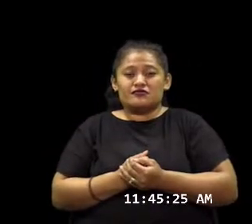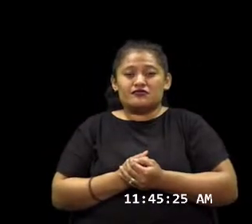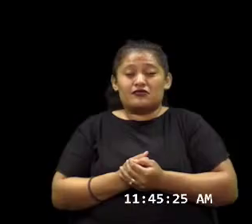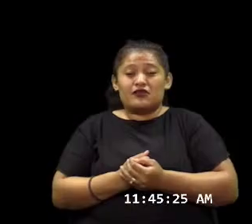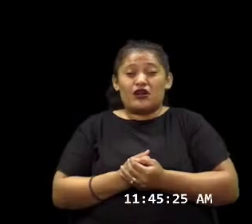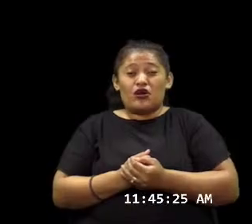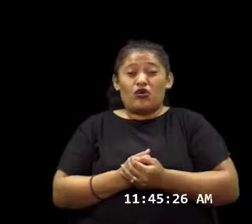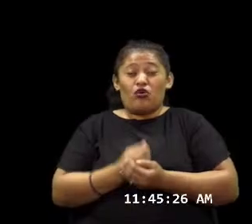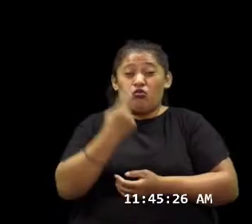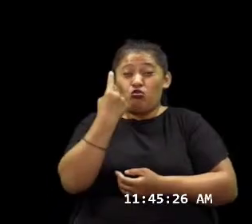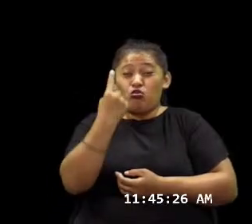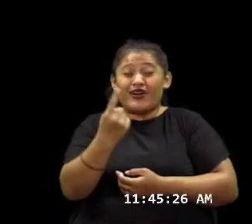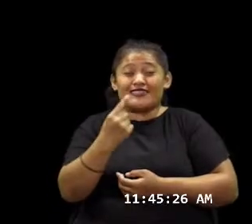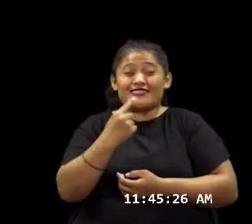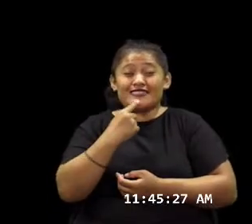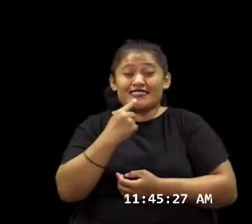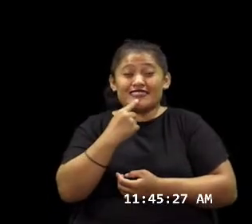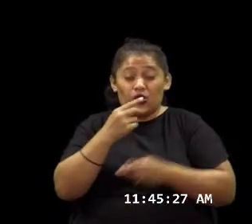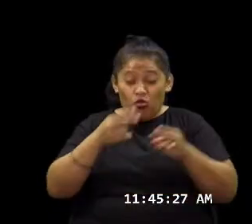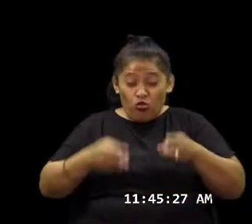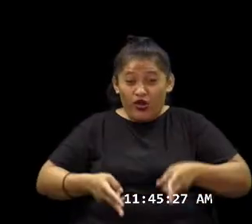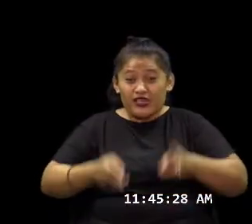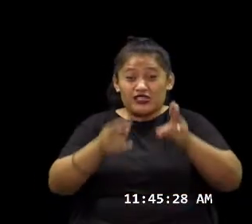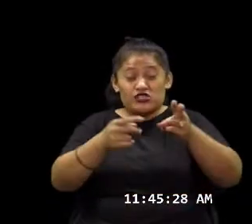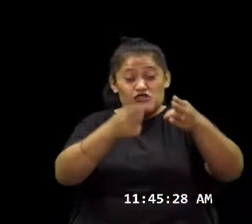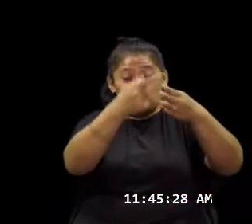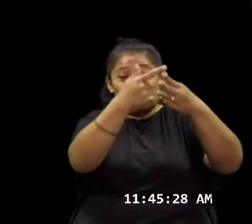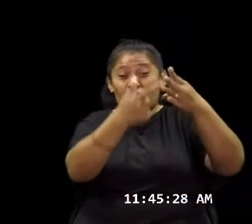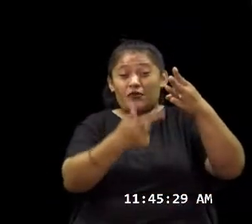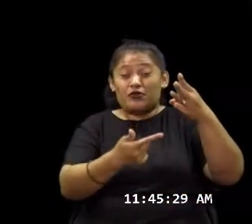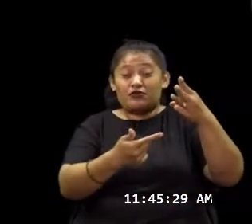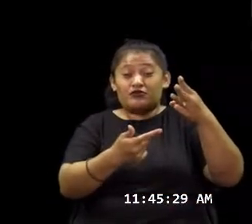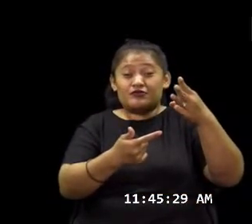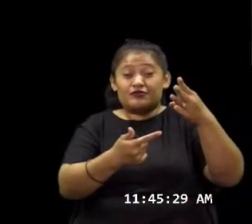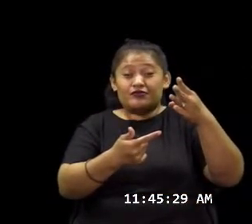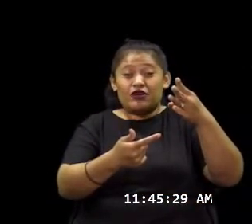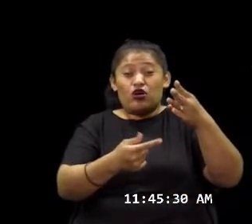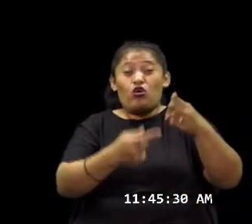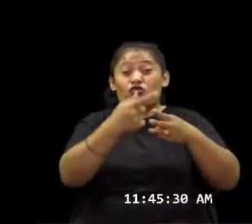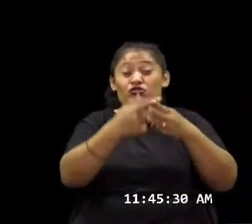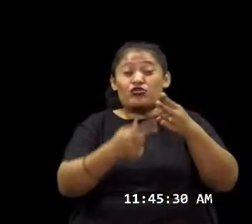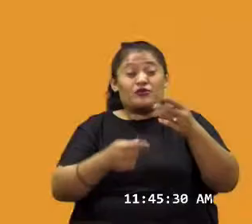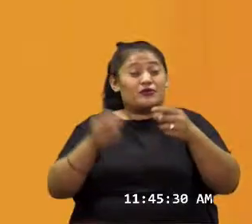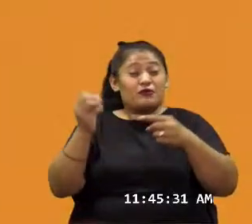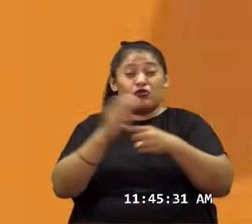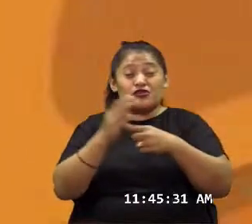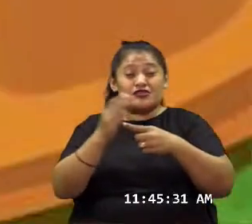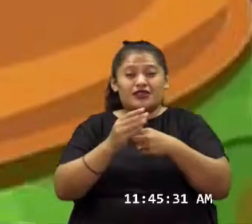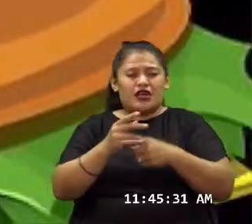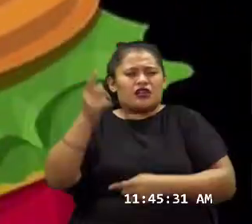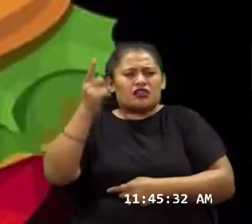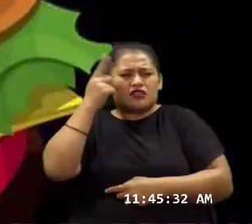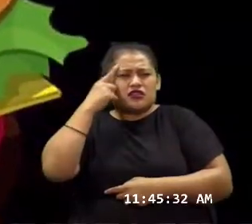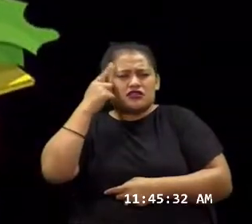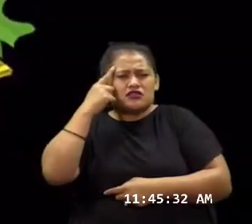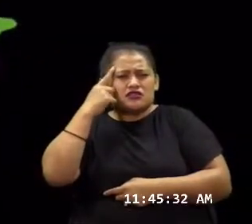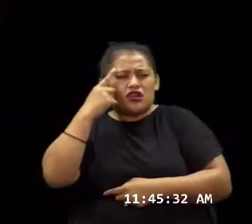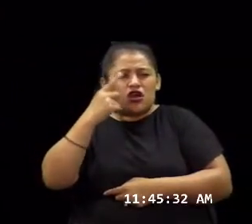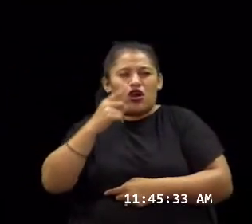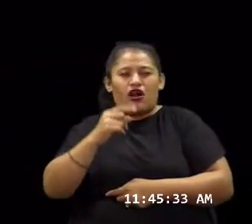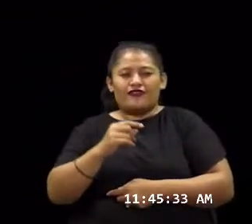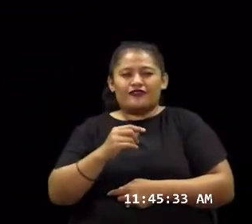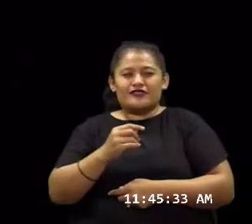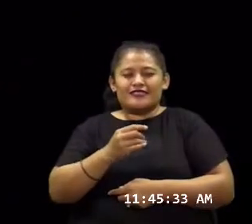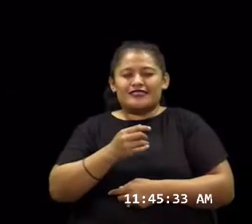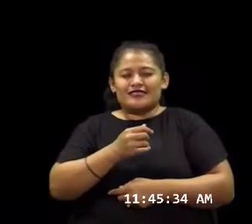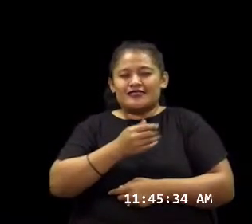One easy way to remember these 3 main points or 3 main parts is by thinking of a